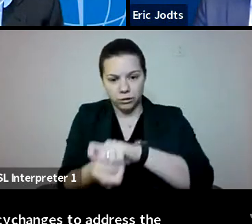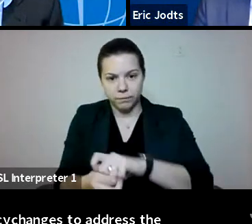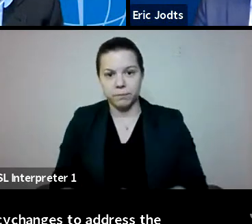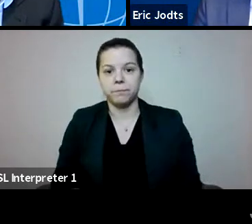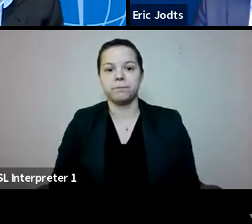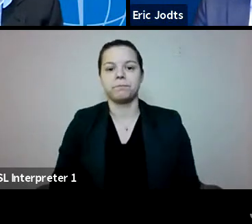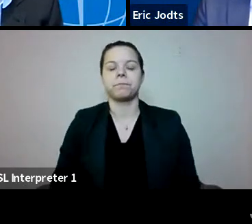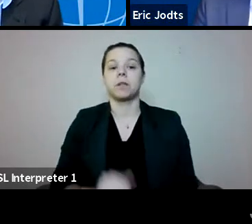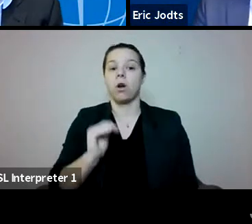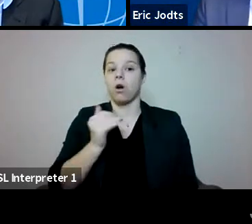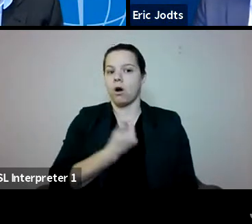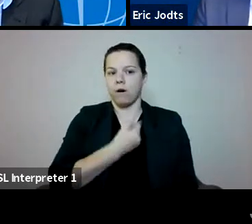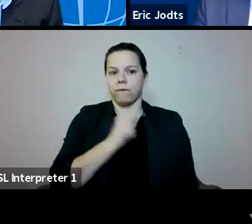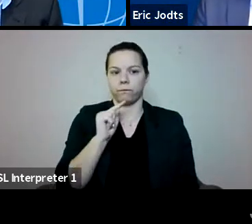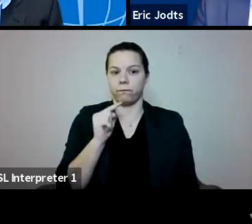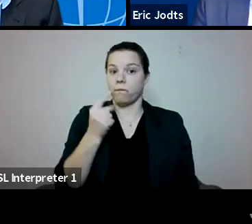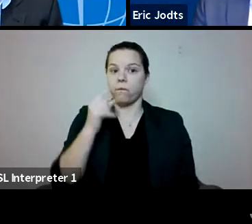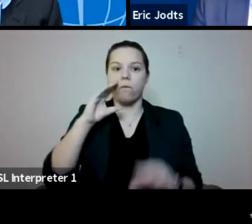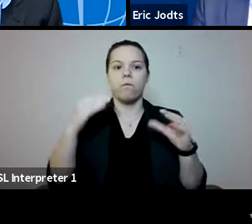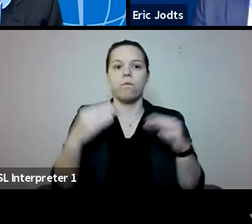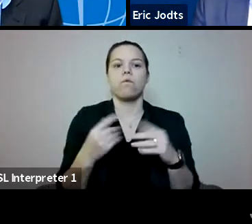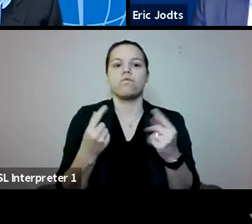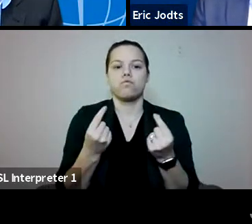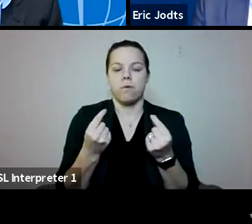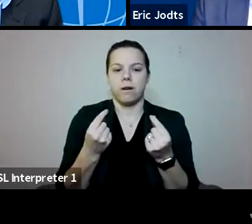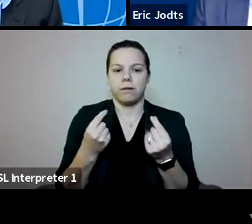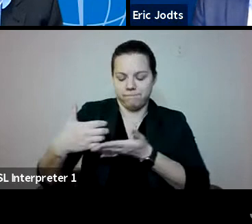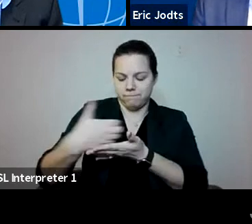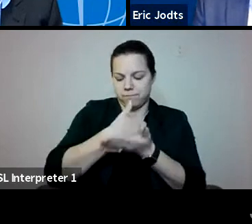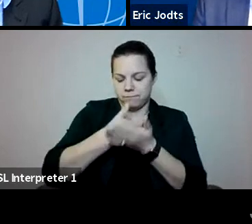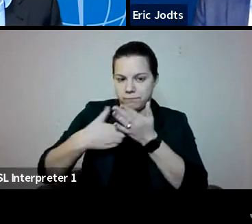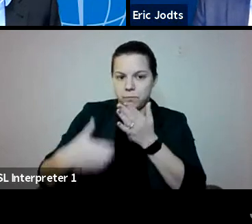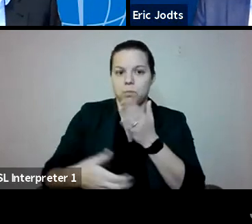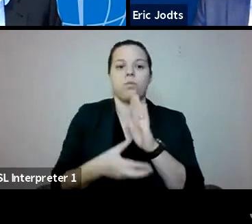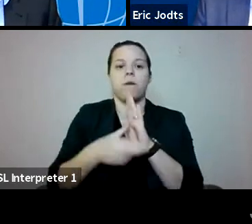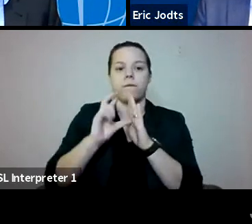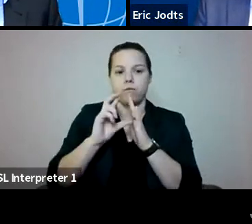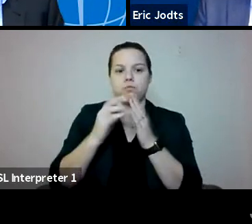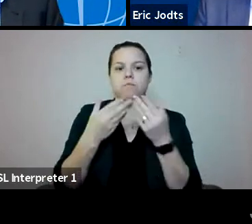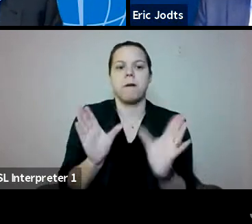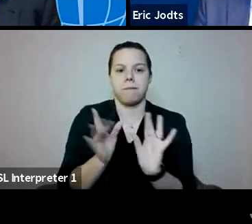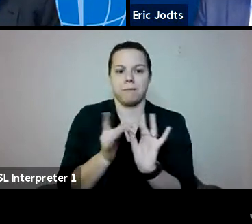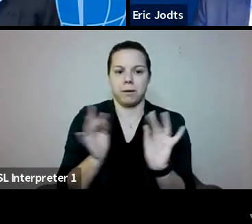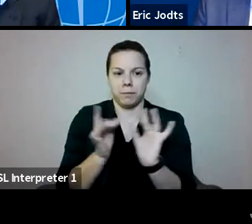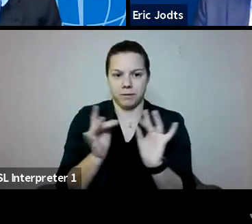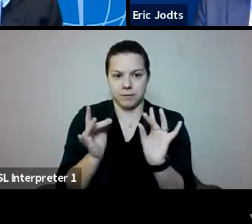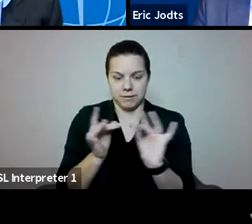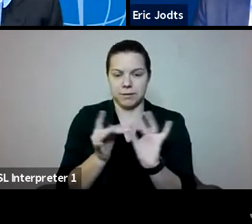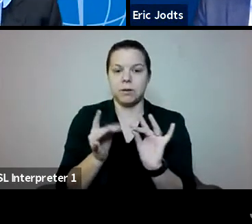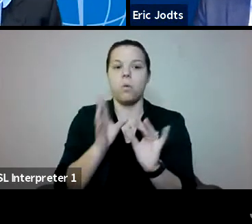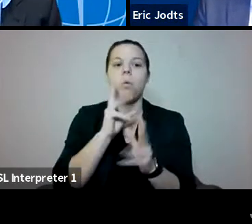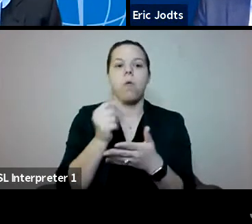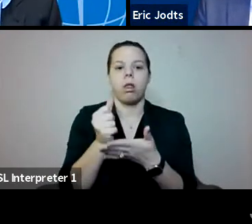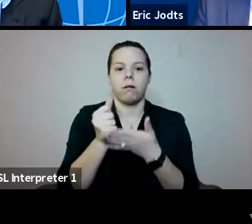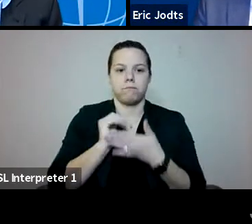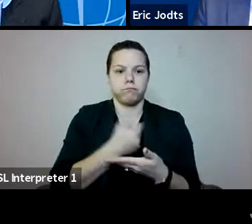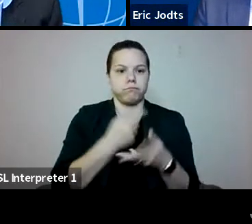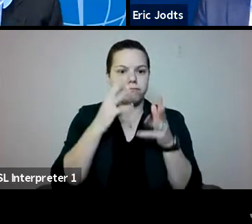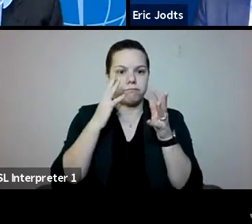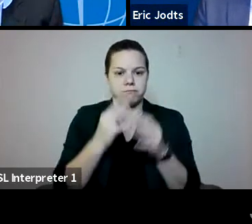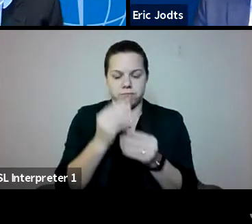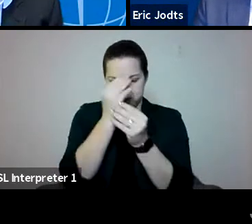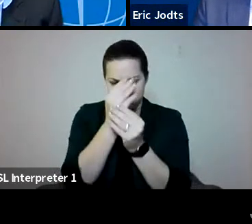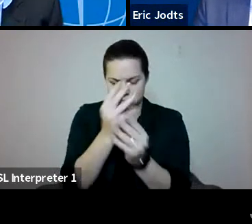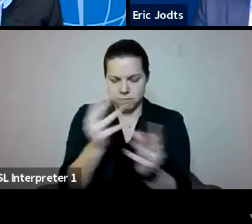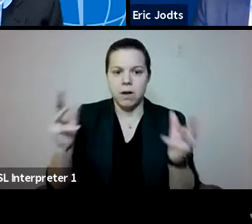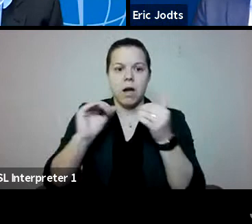Our immediate focus here is on receiving and reviewing the public comments. This will help us inform areas